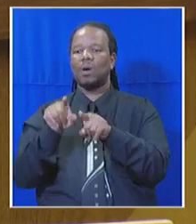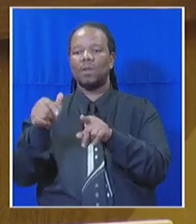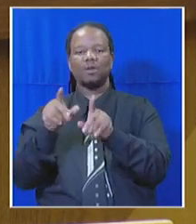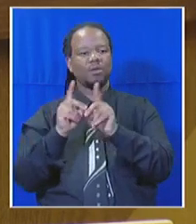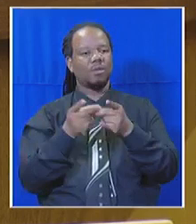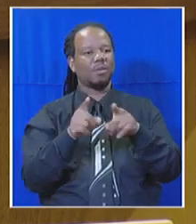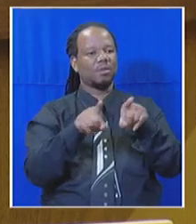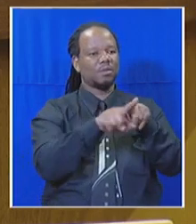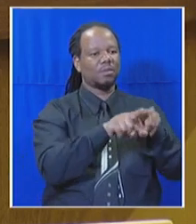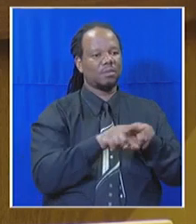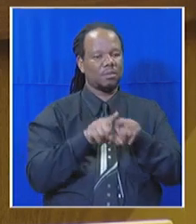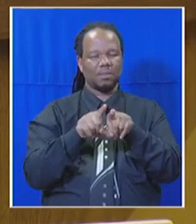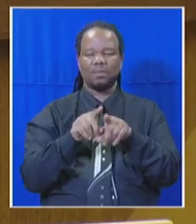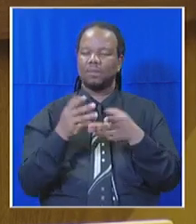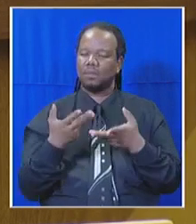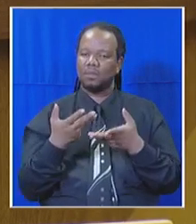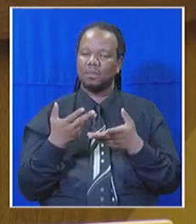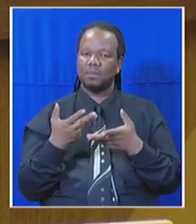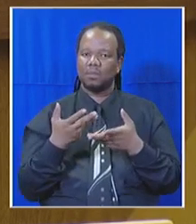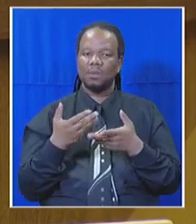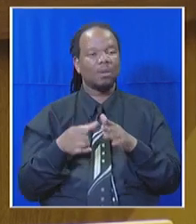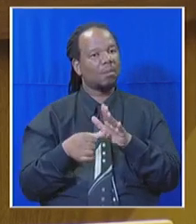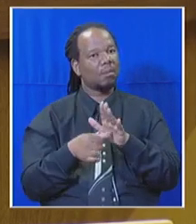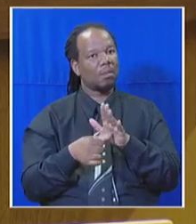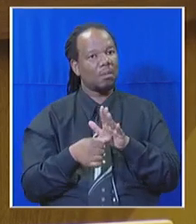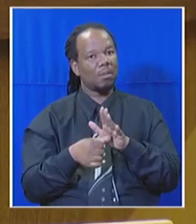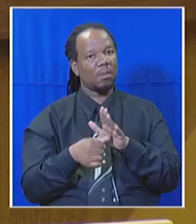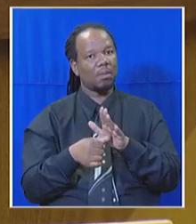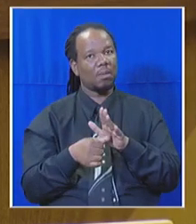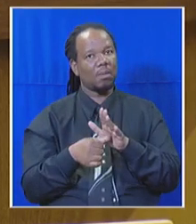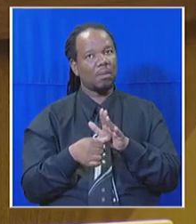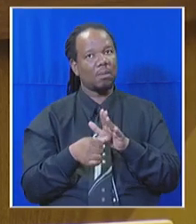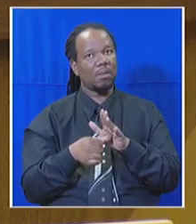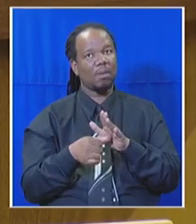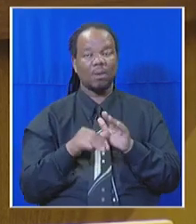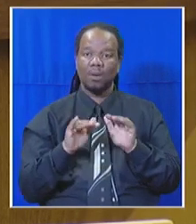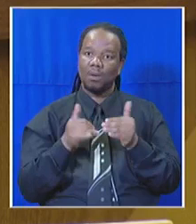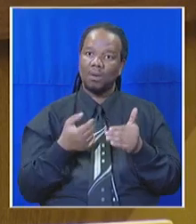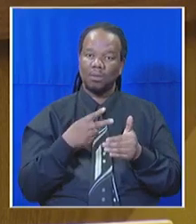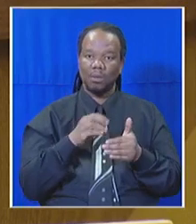the most important part is that in year 2008, there was